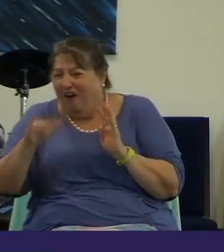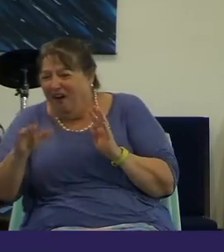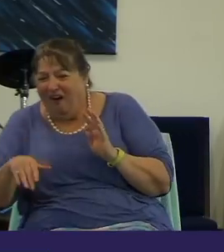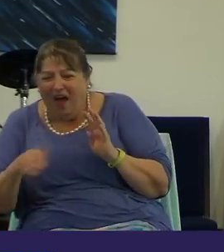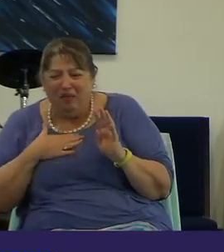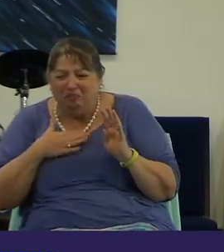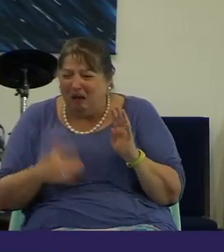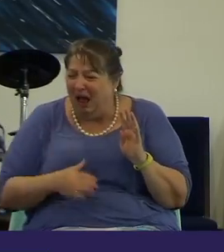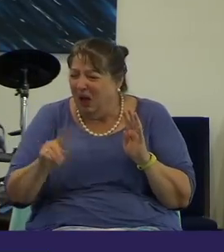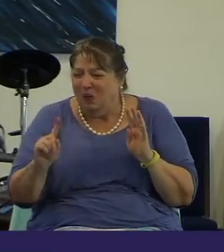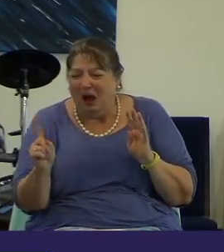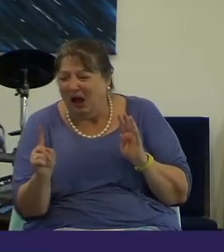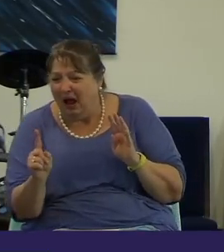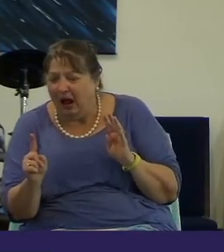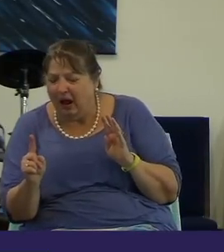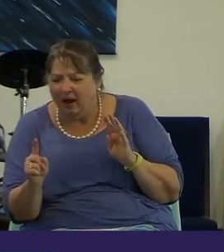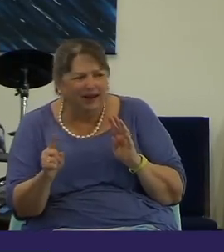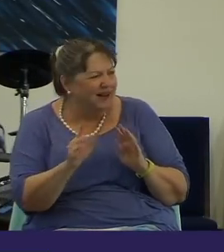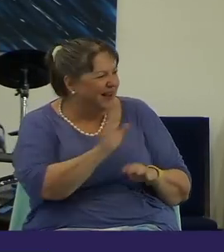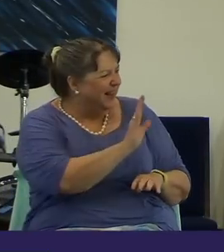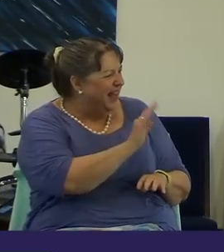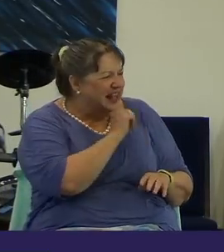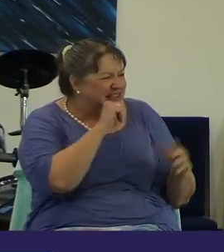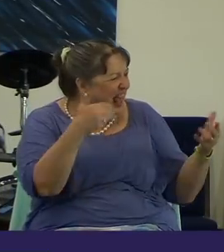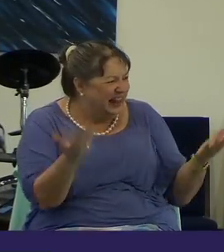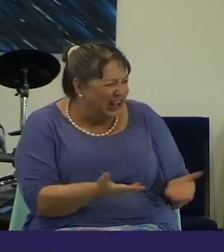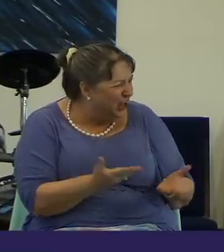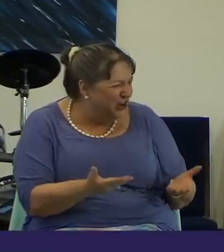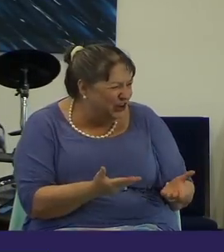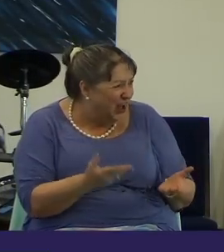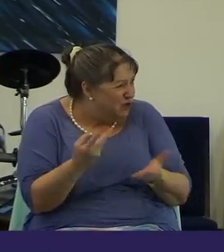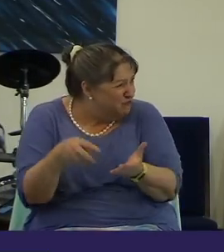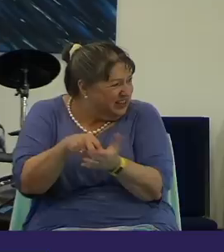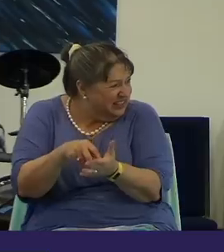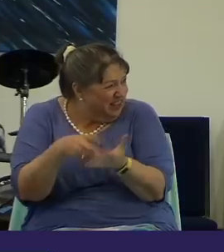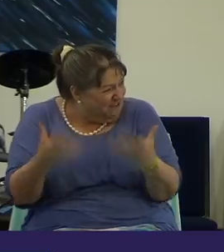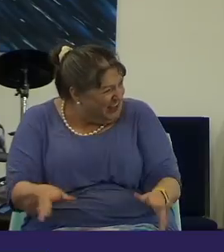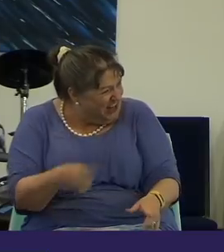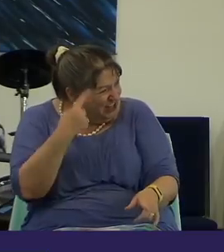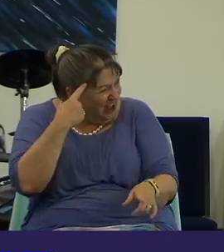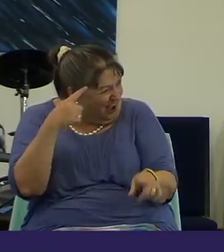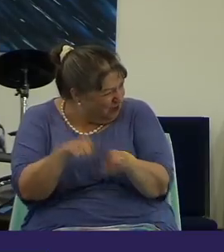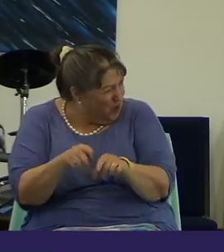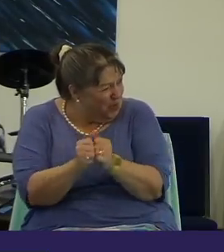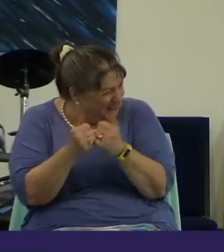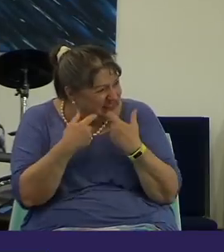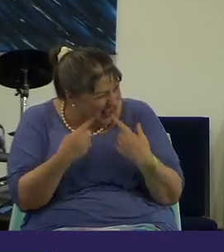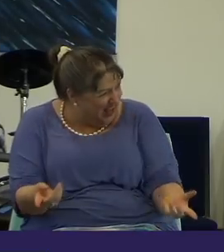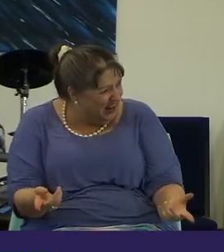He's not here. He has risen just as he said. Come and see the place where he lay.